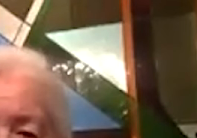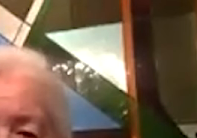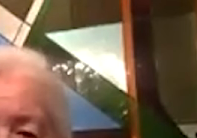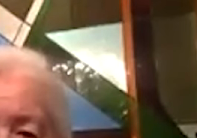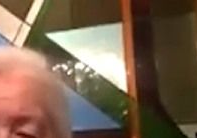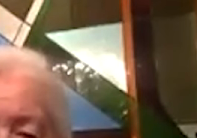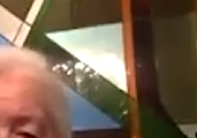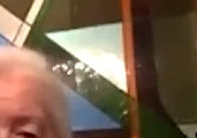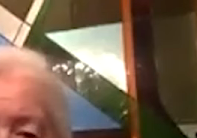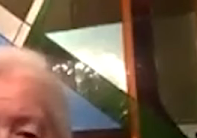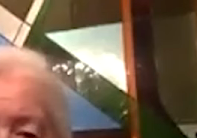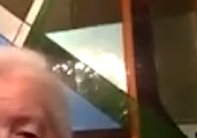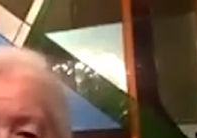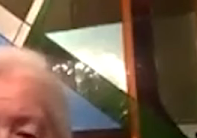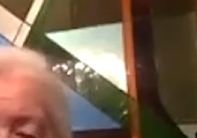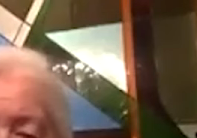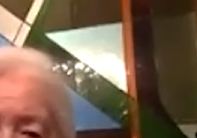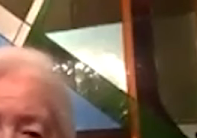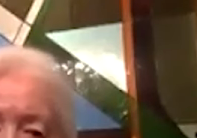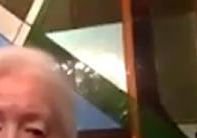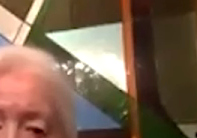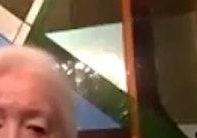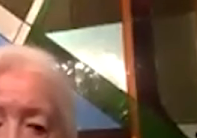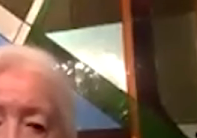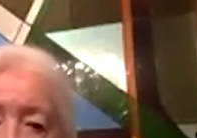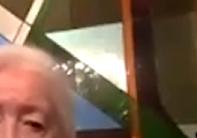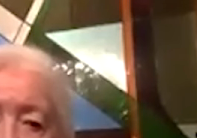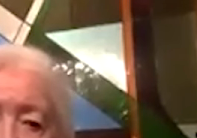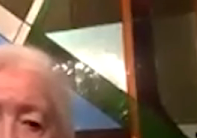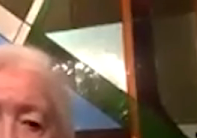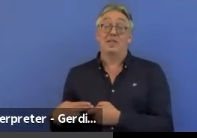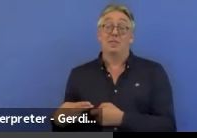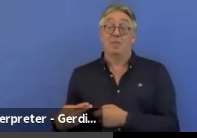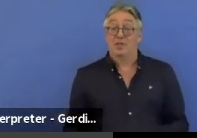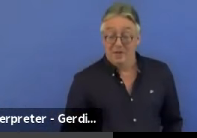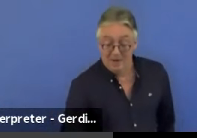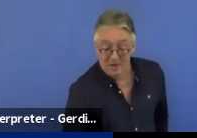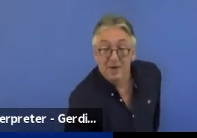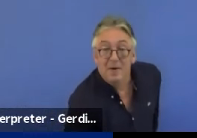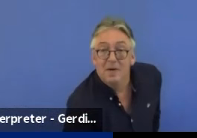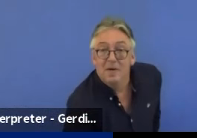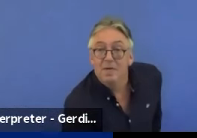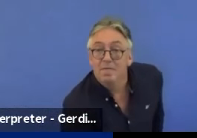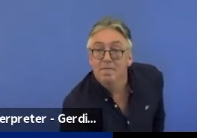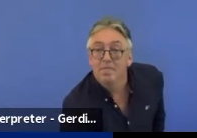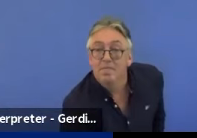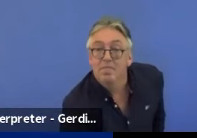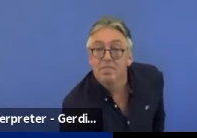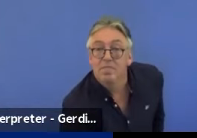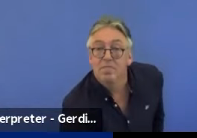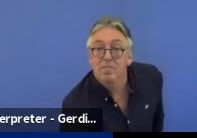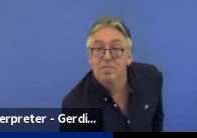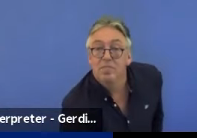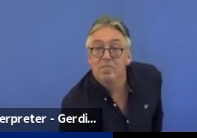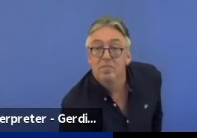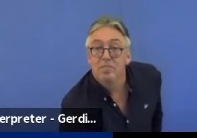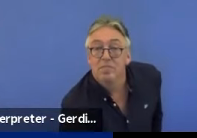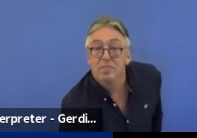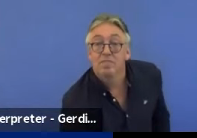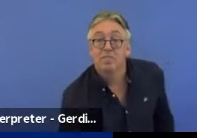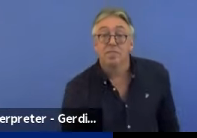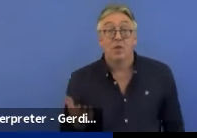from actual classroom participants. So I'm going to go ahead and bring up our